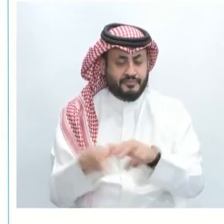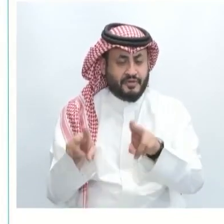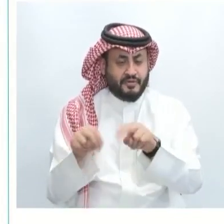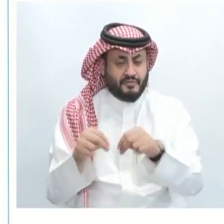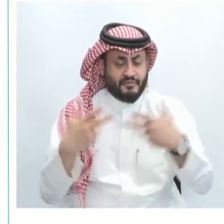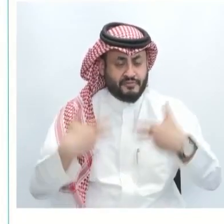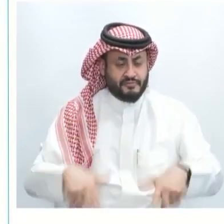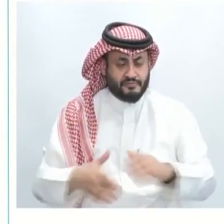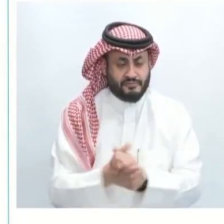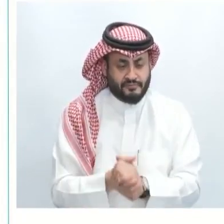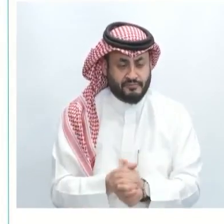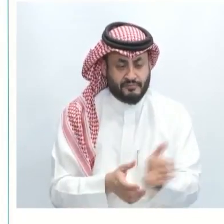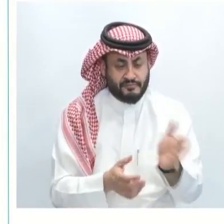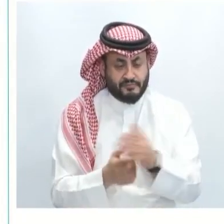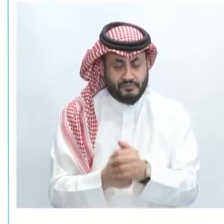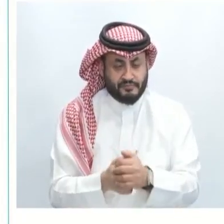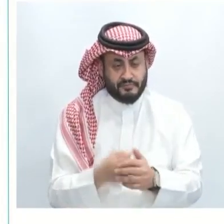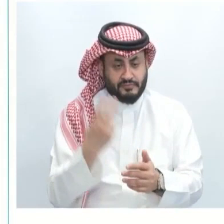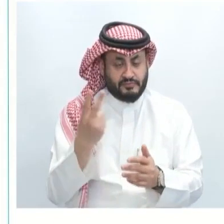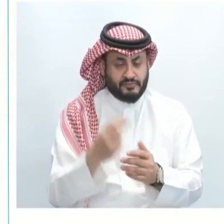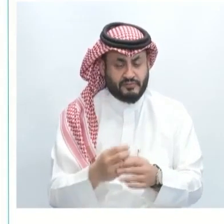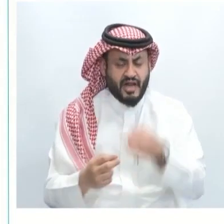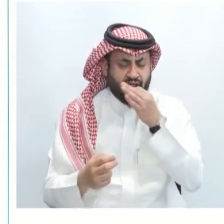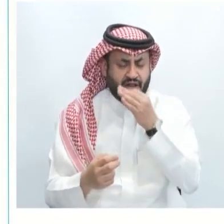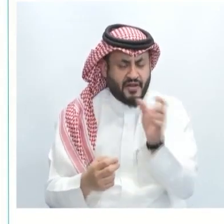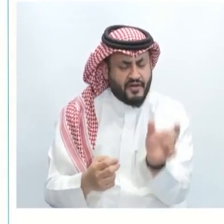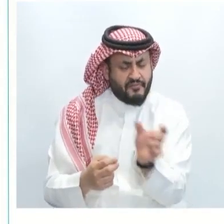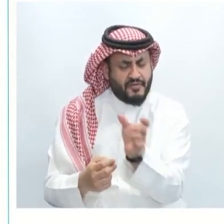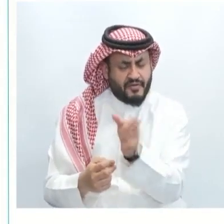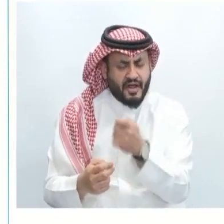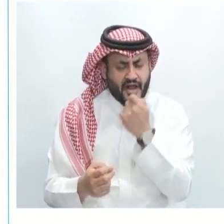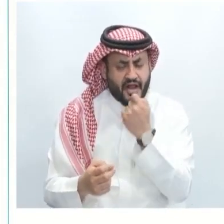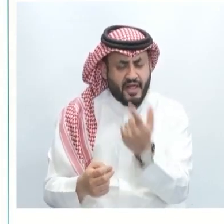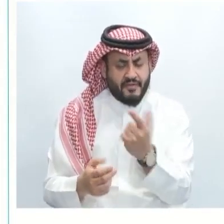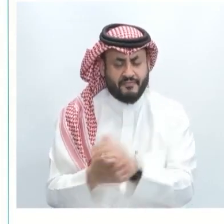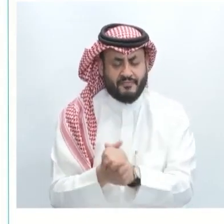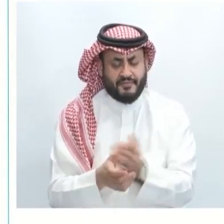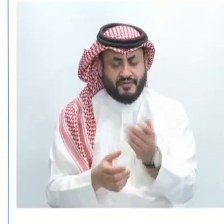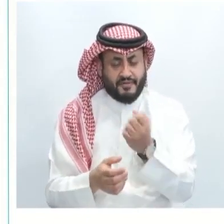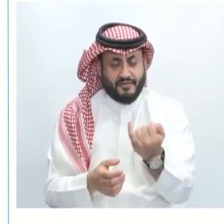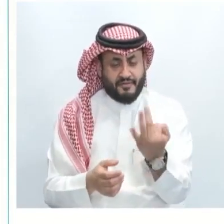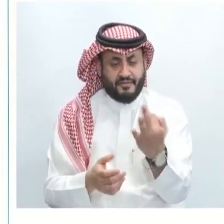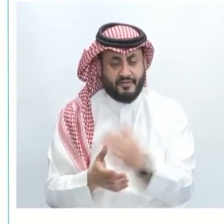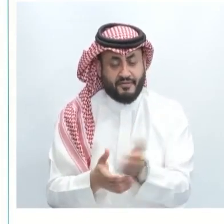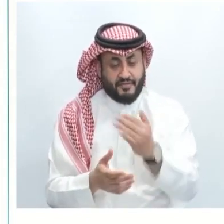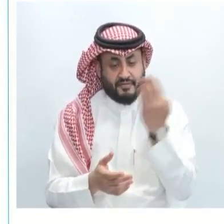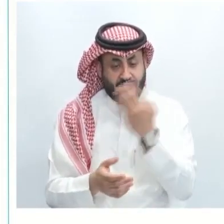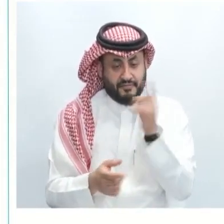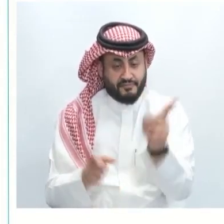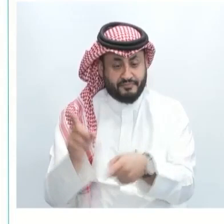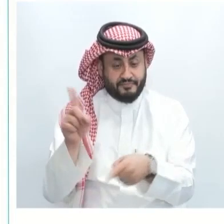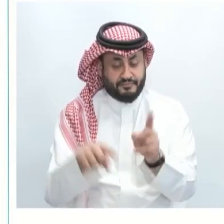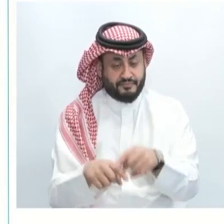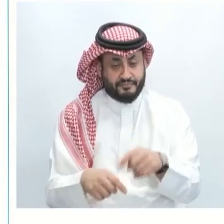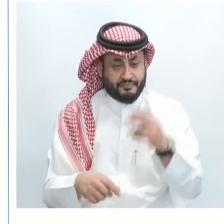and clothes, and also utter simple words and numbers, and even to read and match words